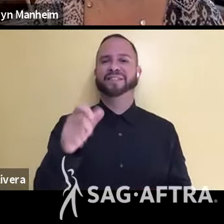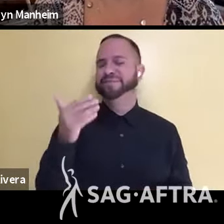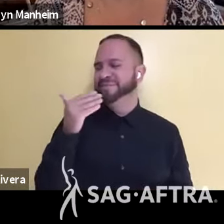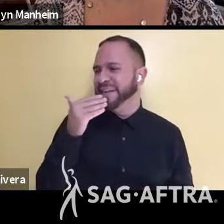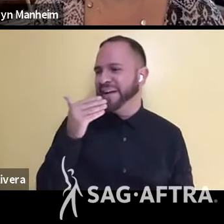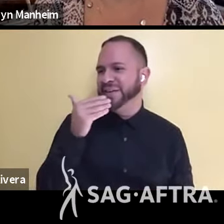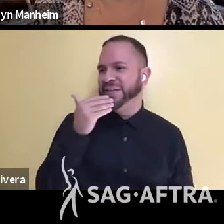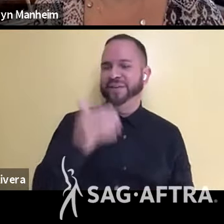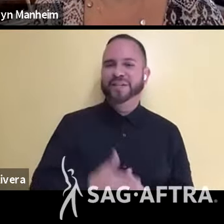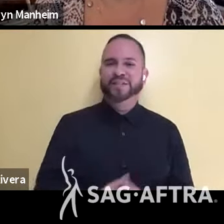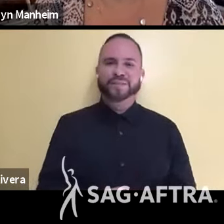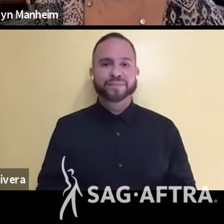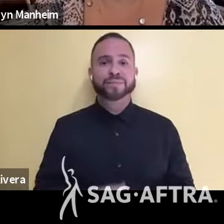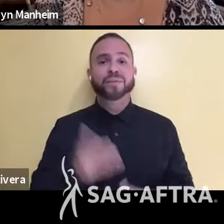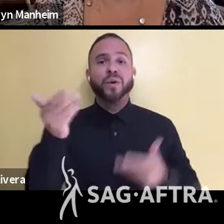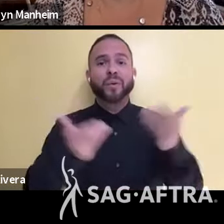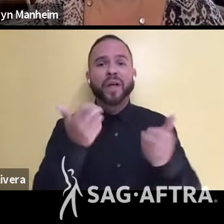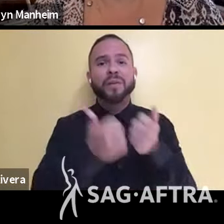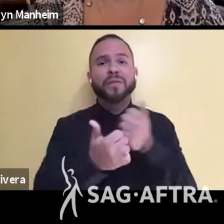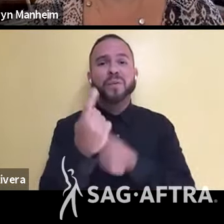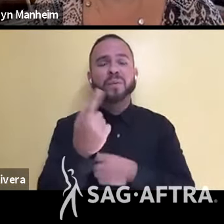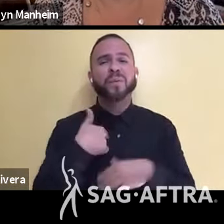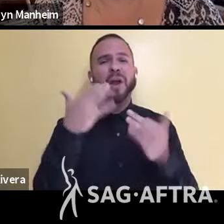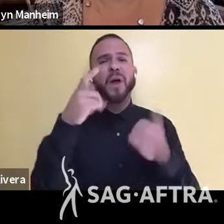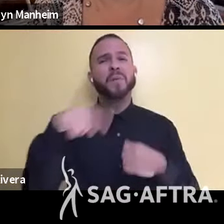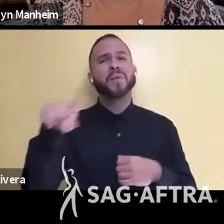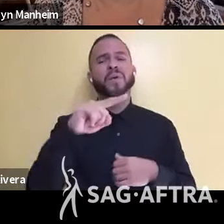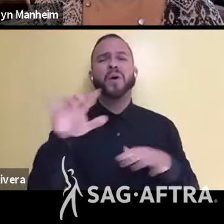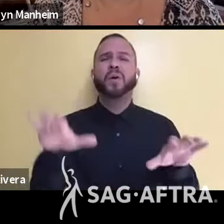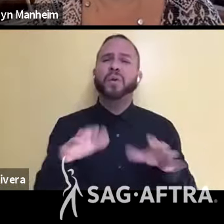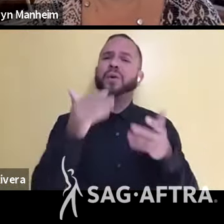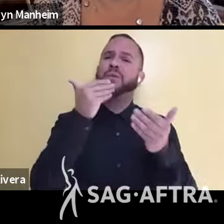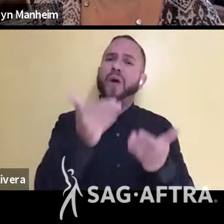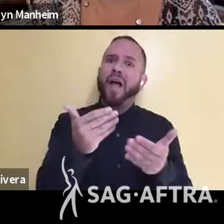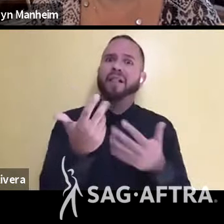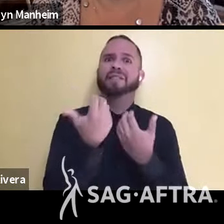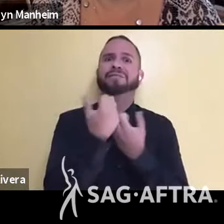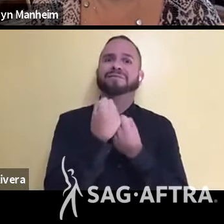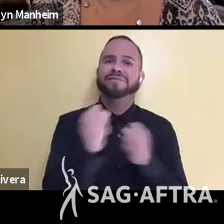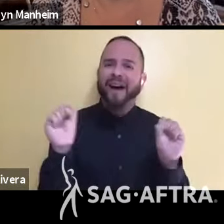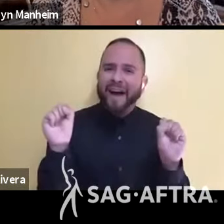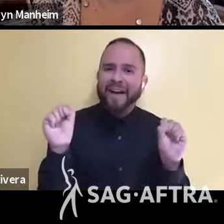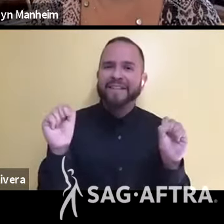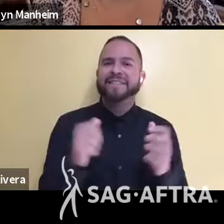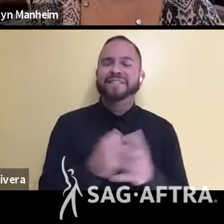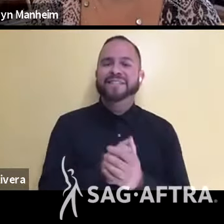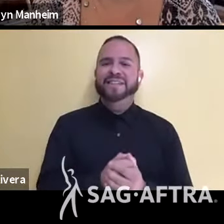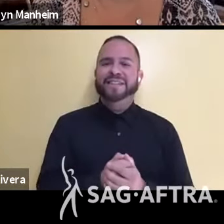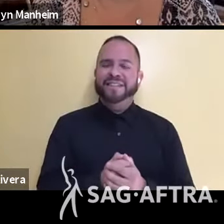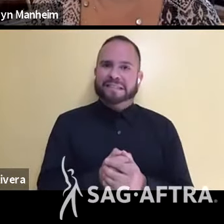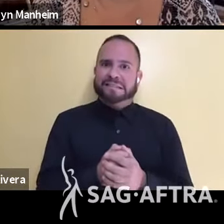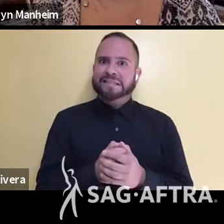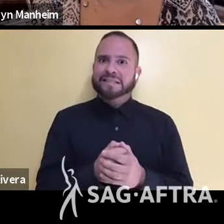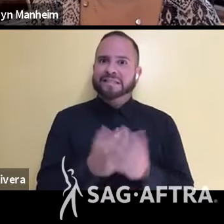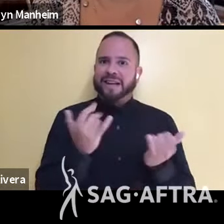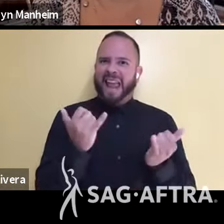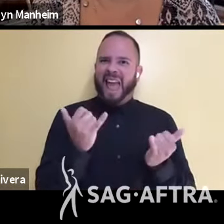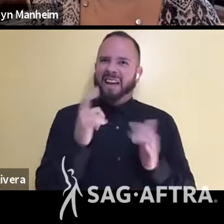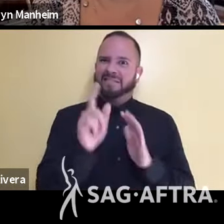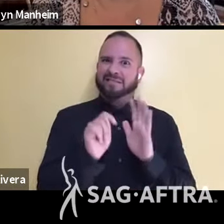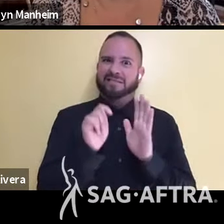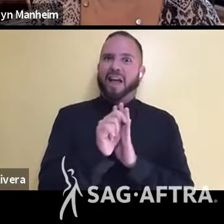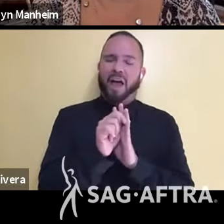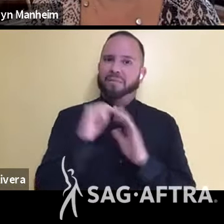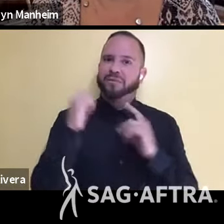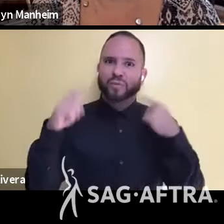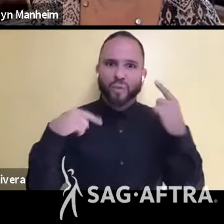you. Welcome, everybody. I hope that each of you are doing well and staying safe during this period. It's been a crazy